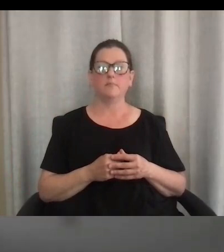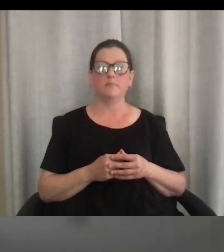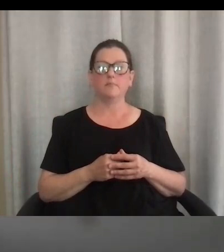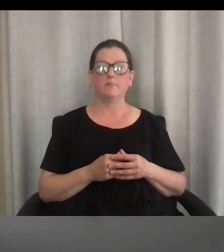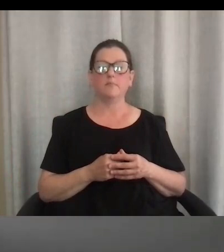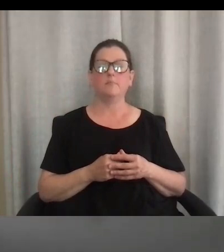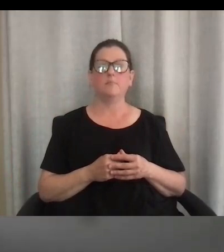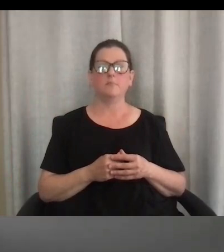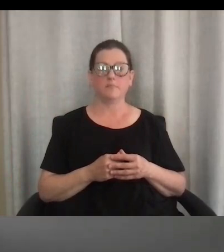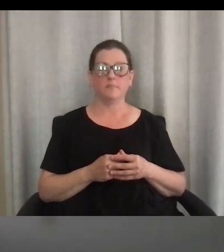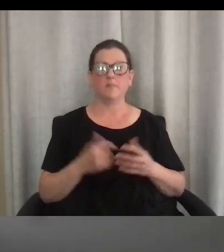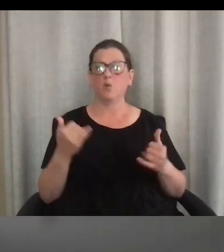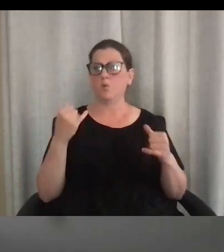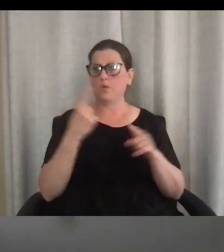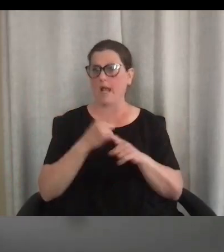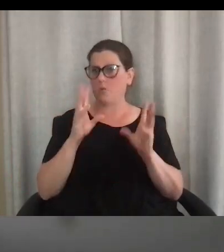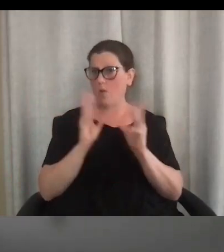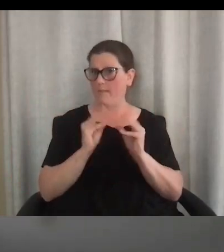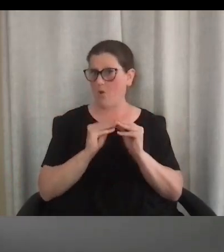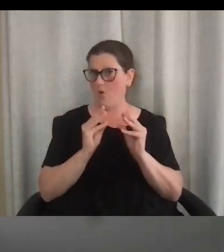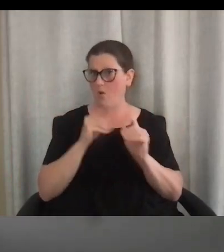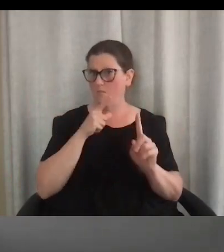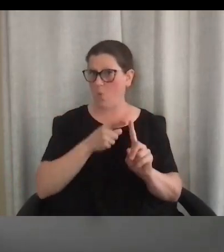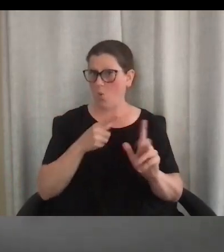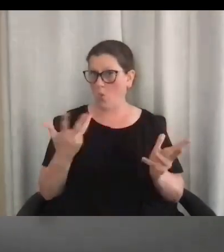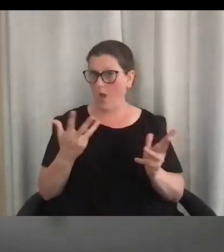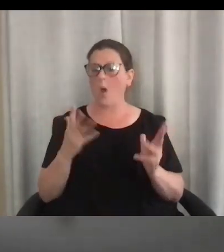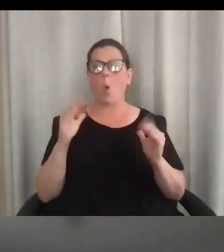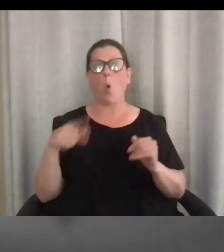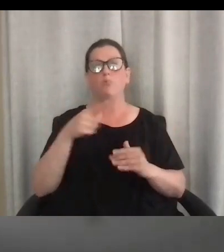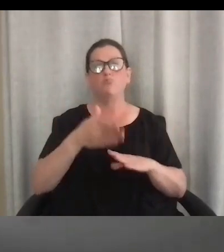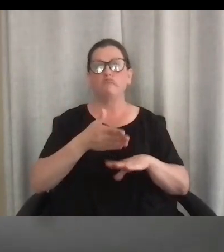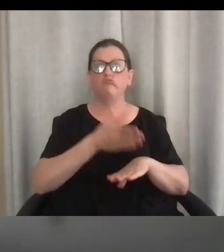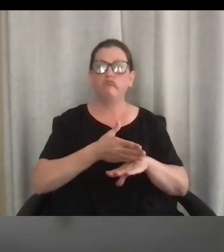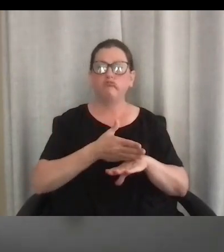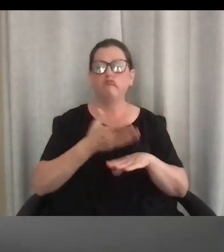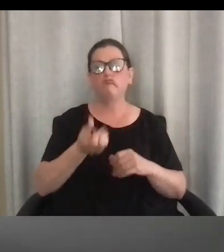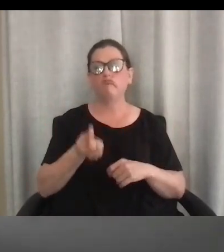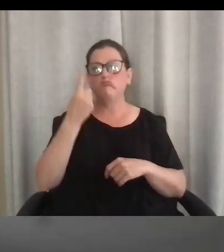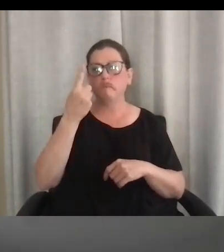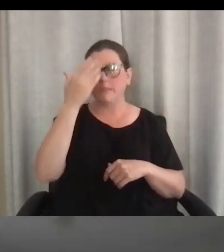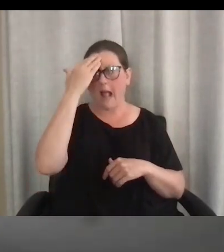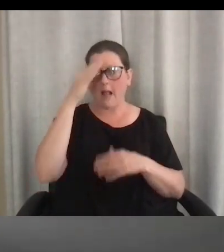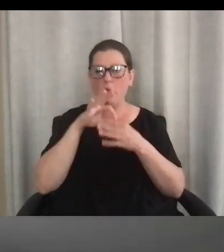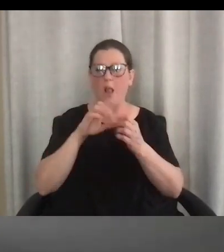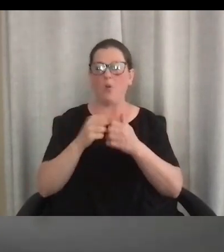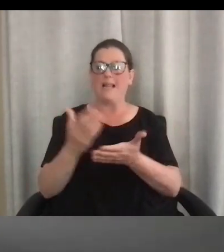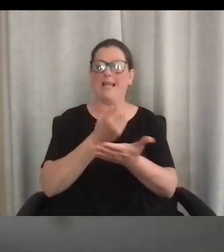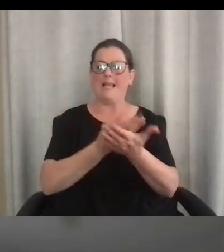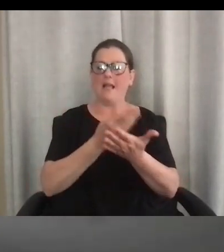As a result of today's webinar, we hope that you walk away with an increased knowledge of the relationship between income and mental